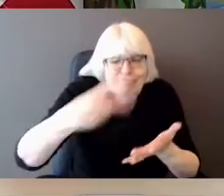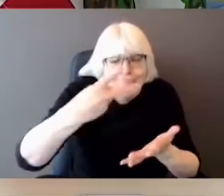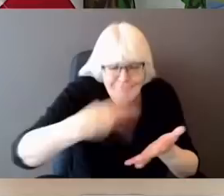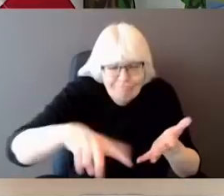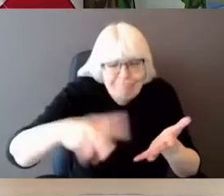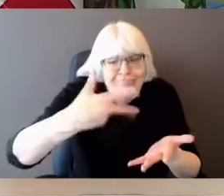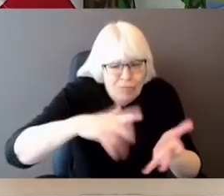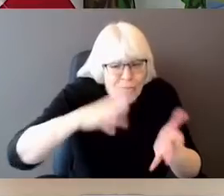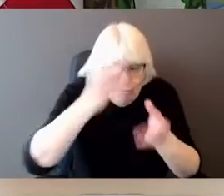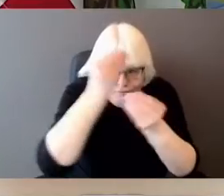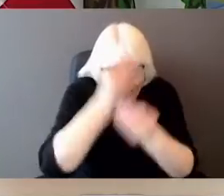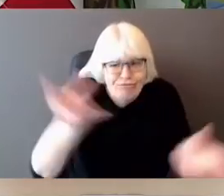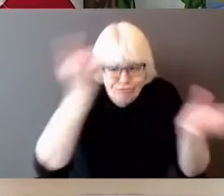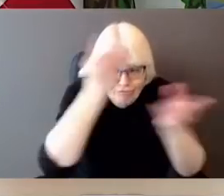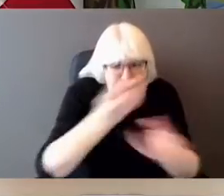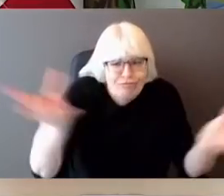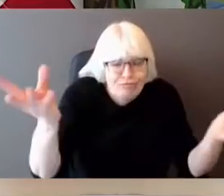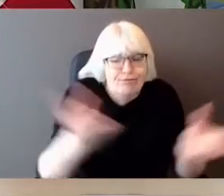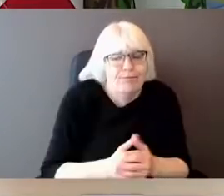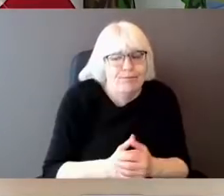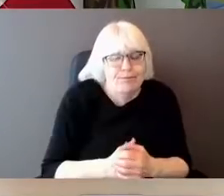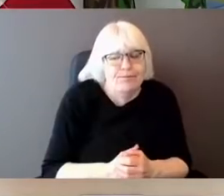But it's,